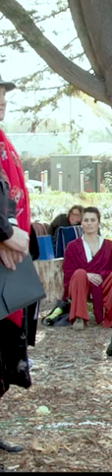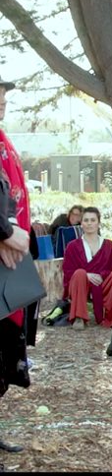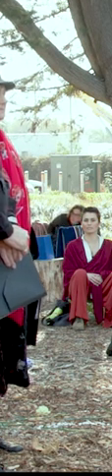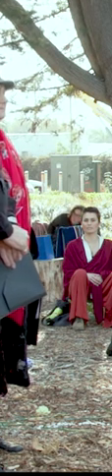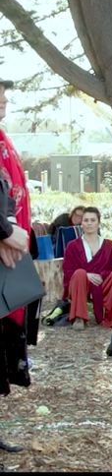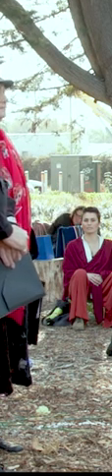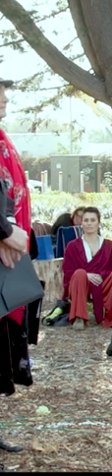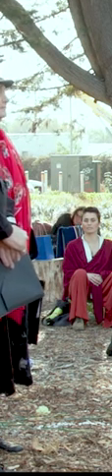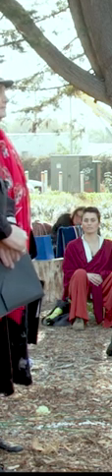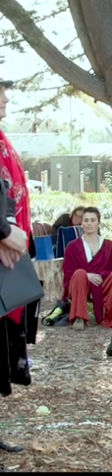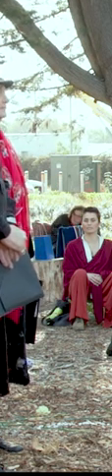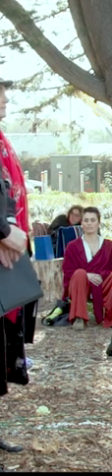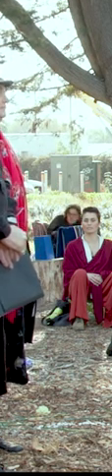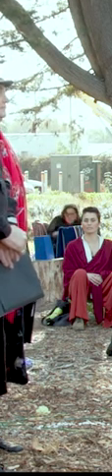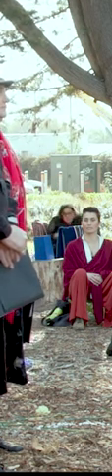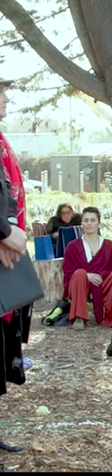Islam Sabo,